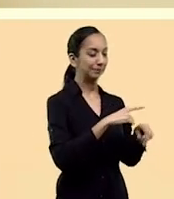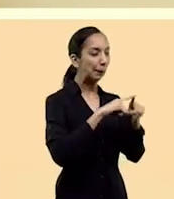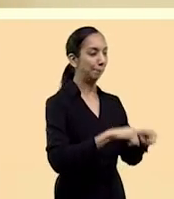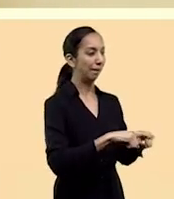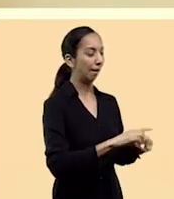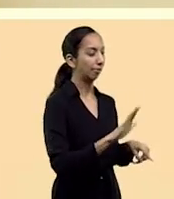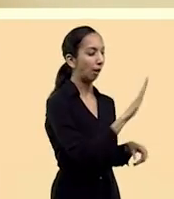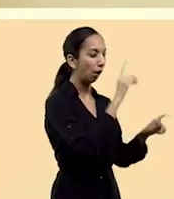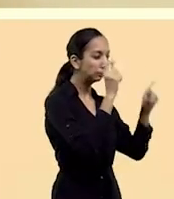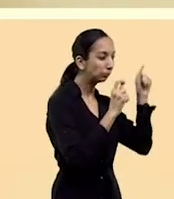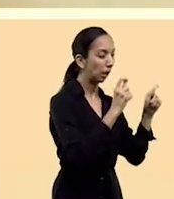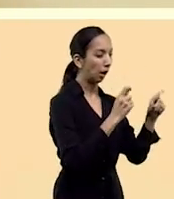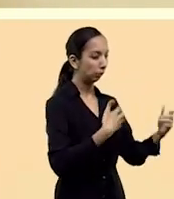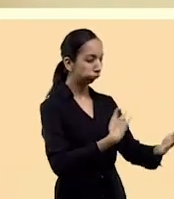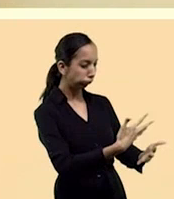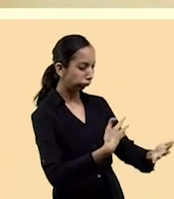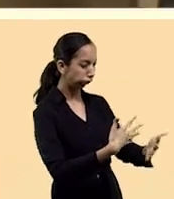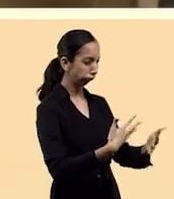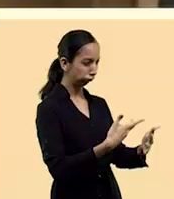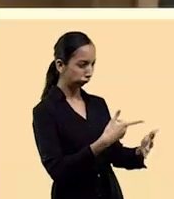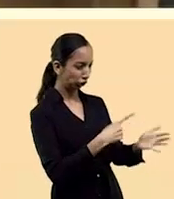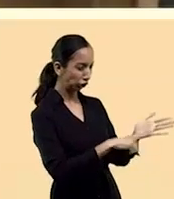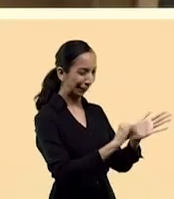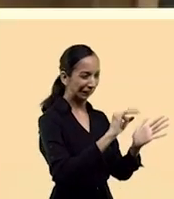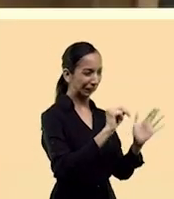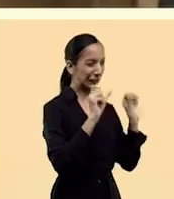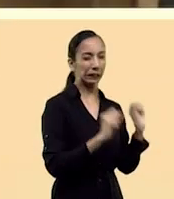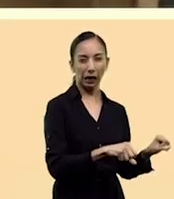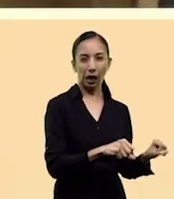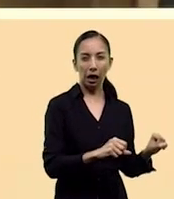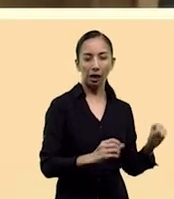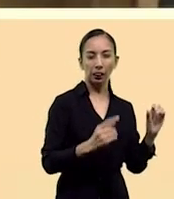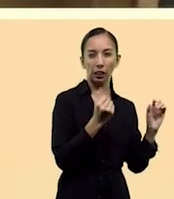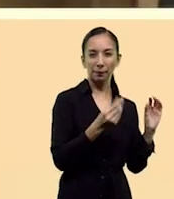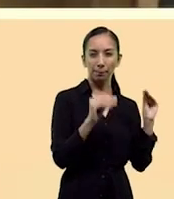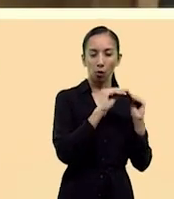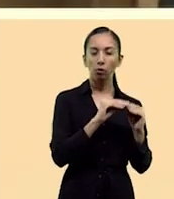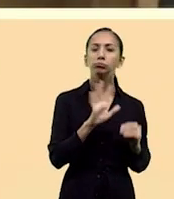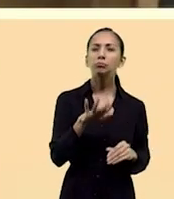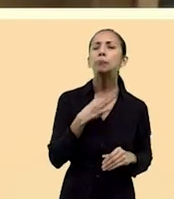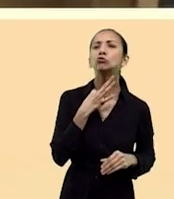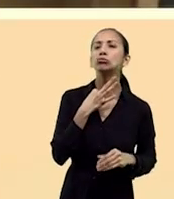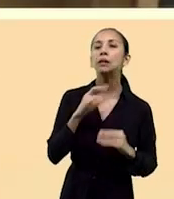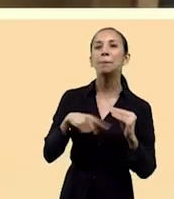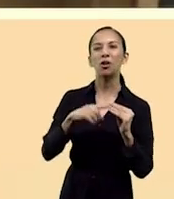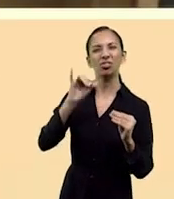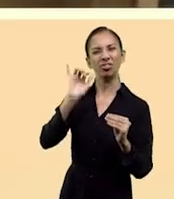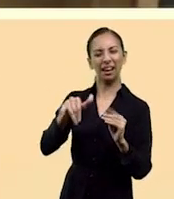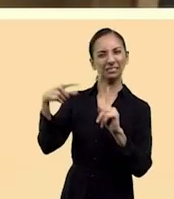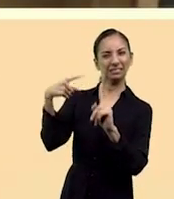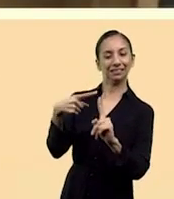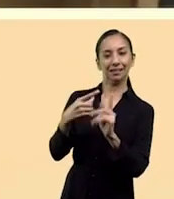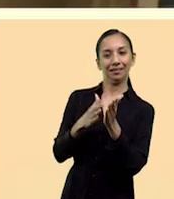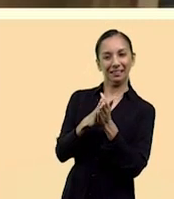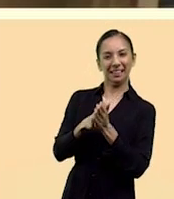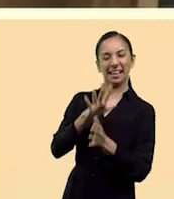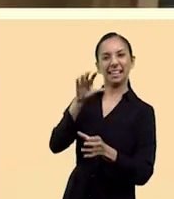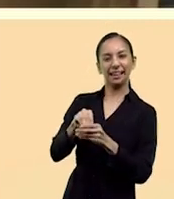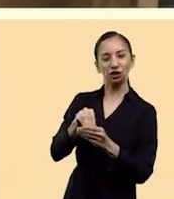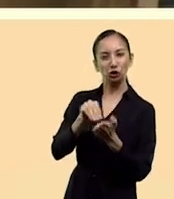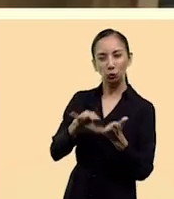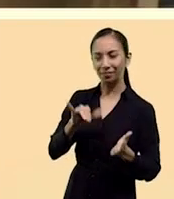getting it? We're able to check in a little bit more. In particular, I'm curious about that engaging students. I think that's one of our great challenges is going to be in